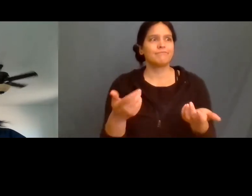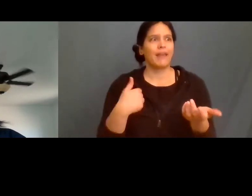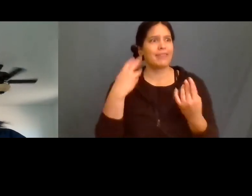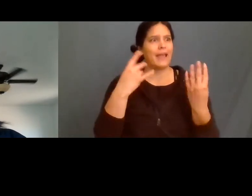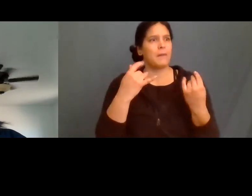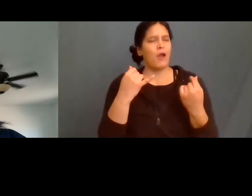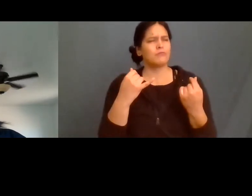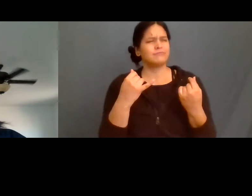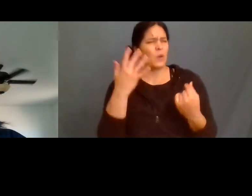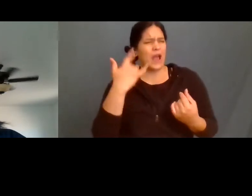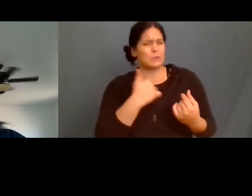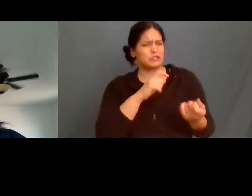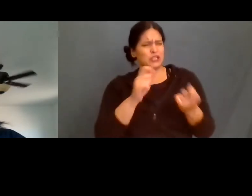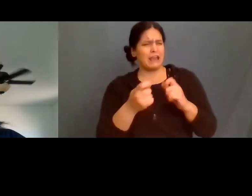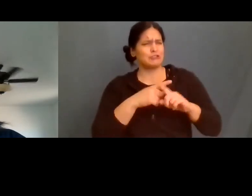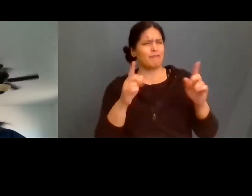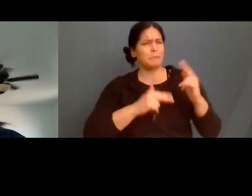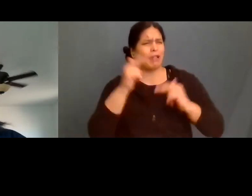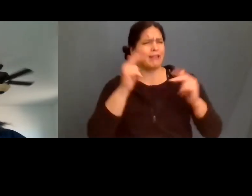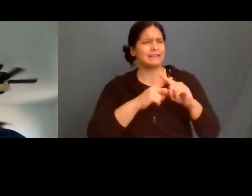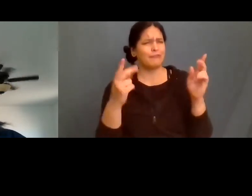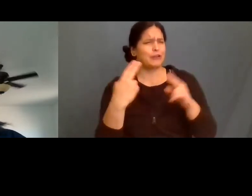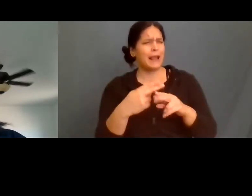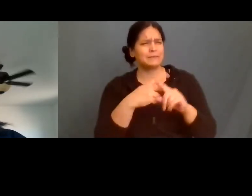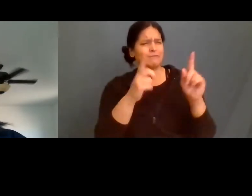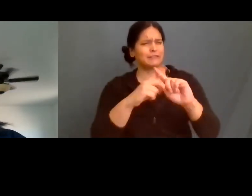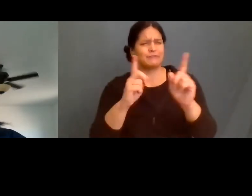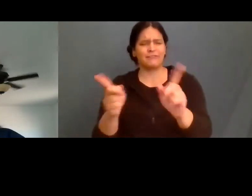there's a lot to be